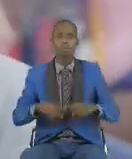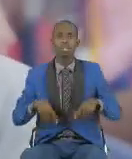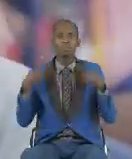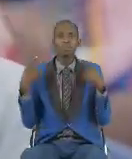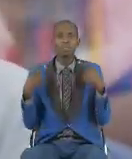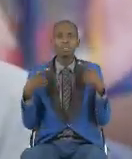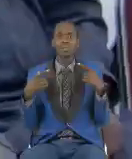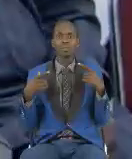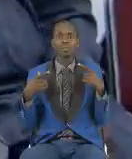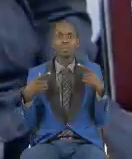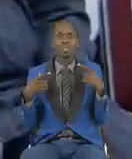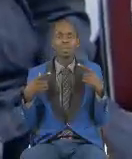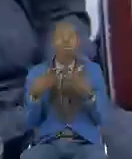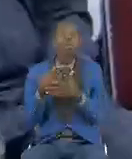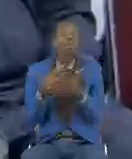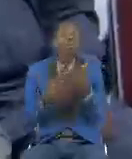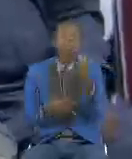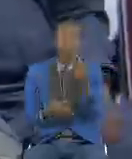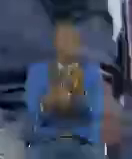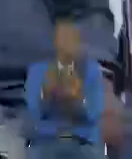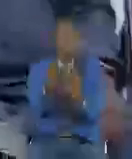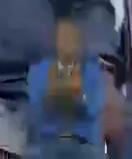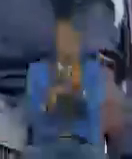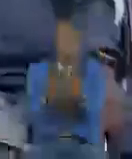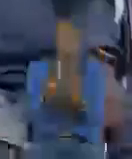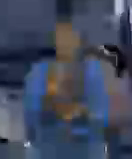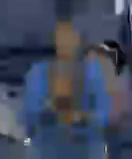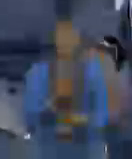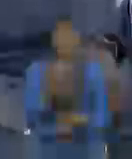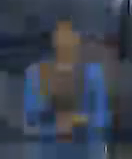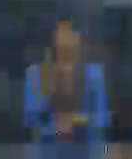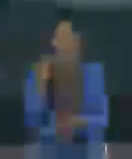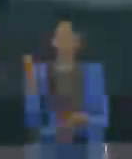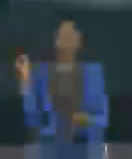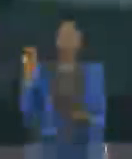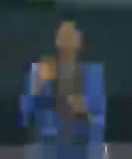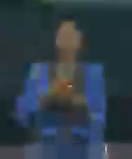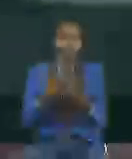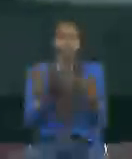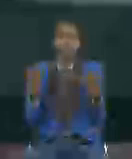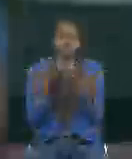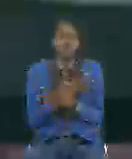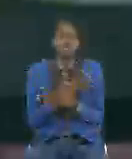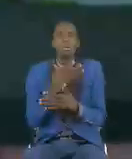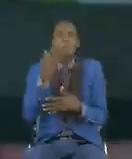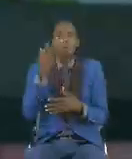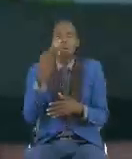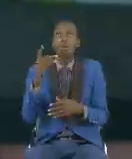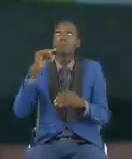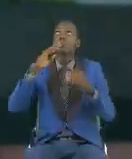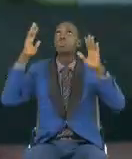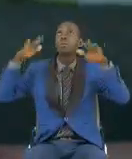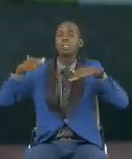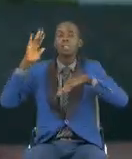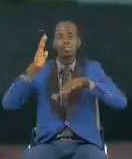What if I was more afraid of the rain than of doing the will of God? That's why